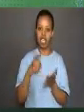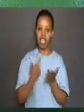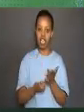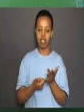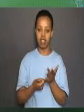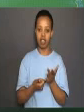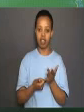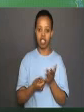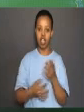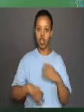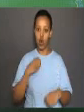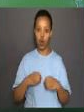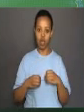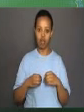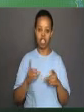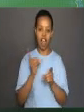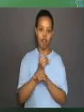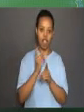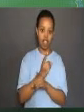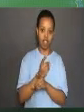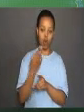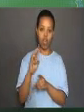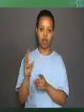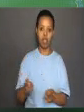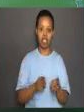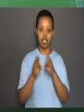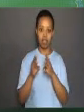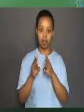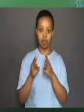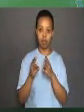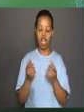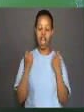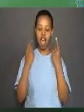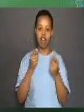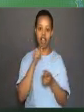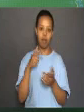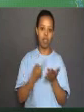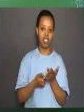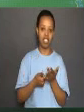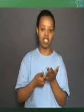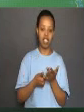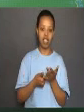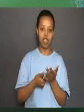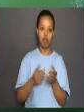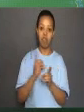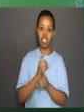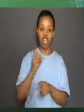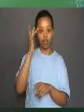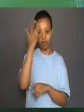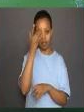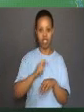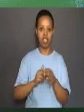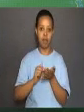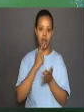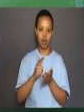an organ or system is not altered in a functional disease. Rather,